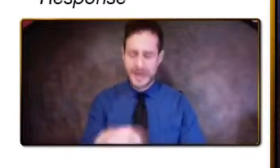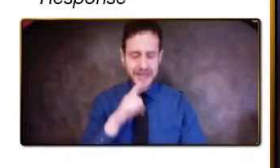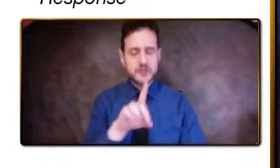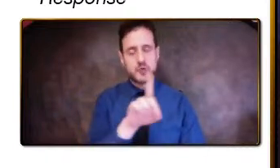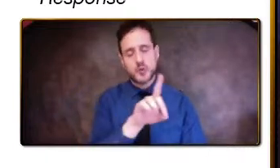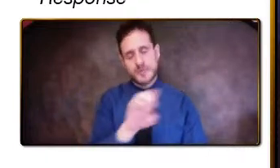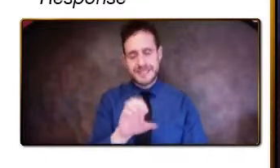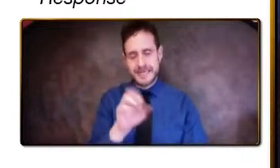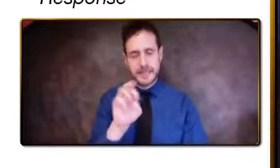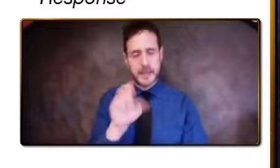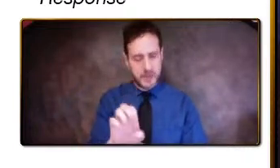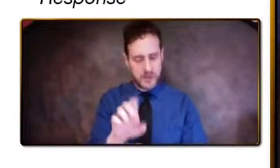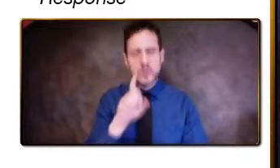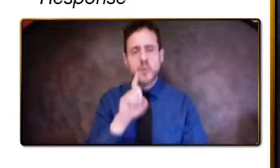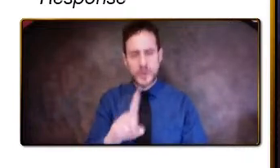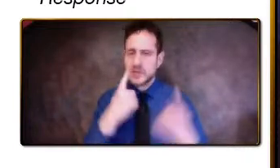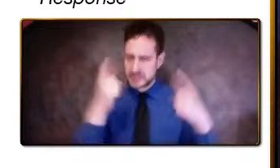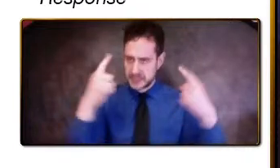done.